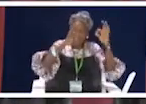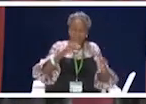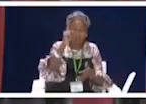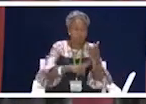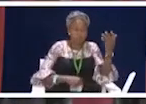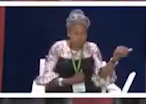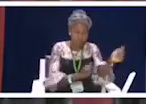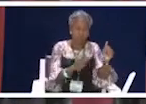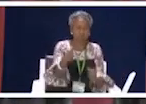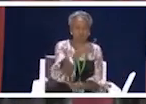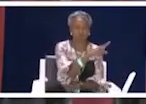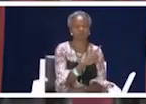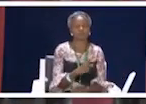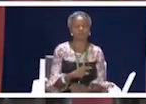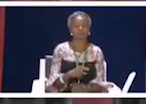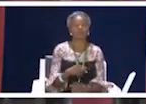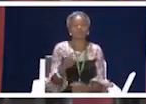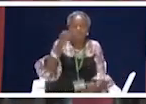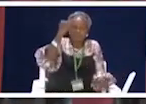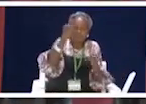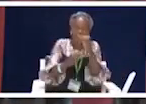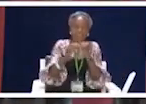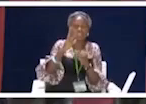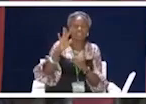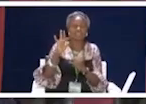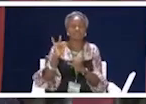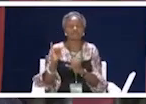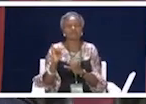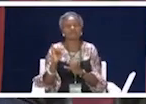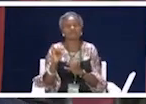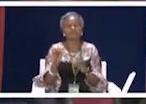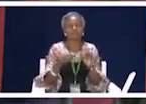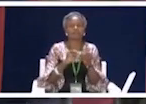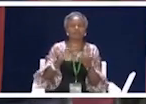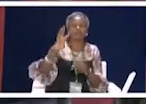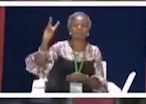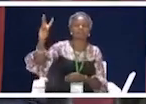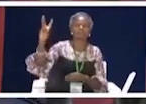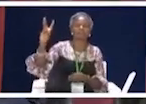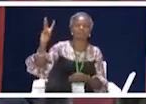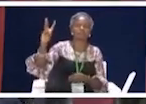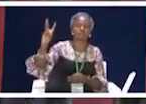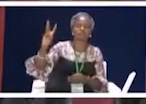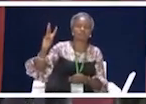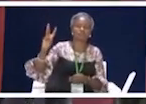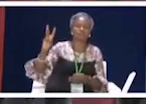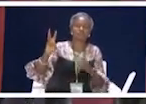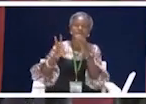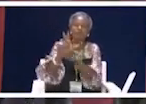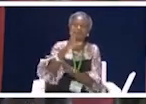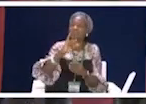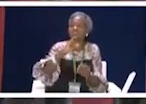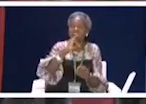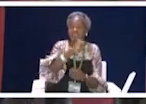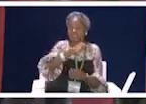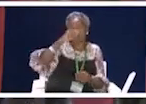you. Then finally, number six, God is not a